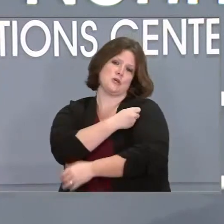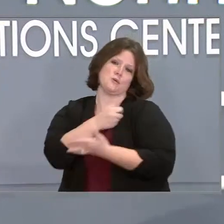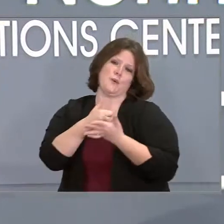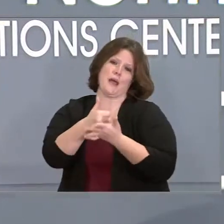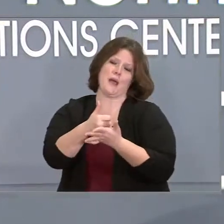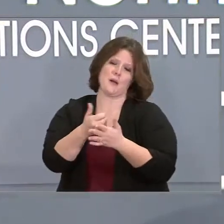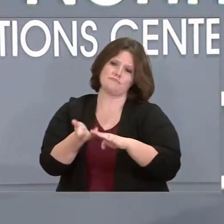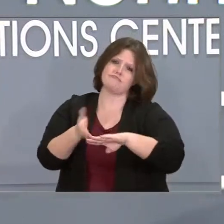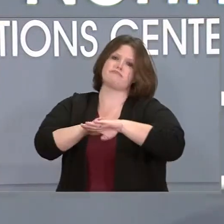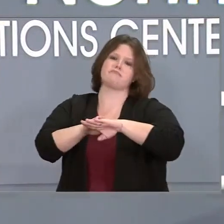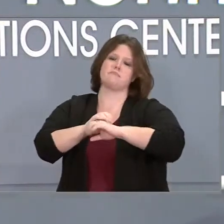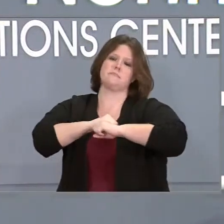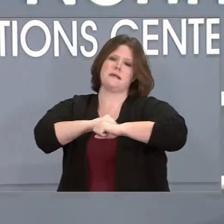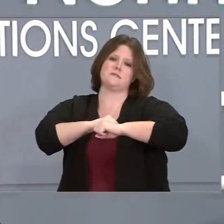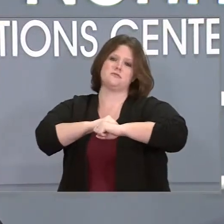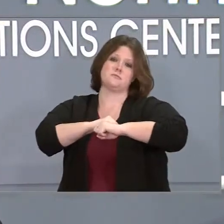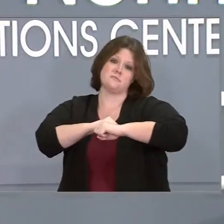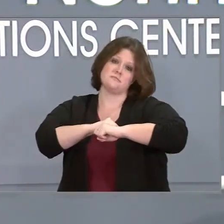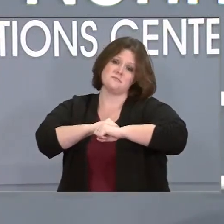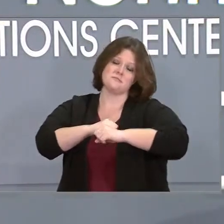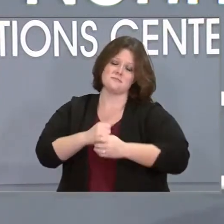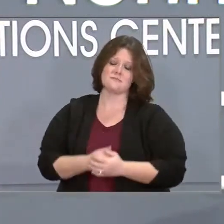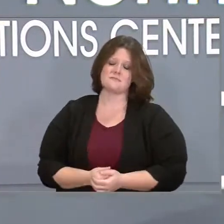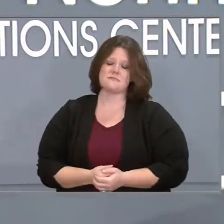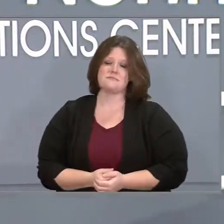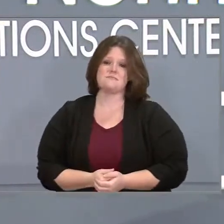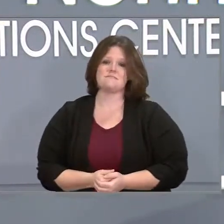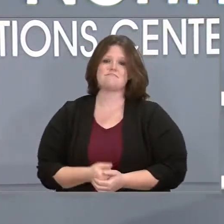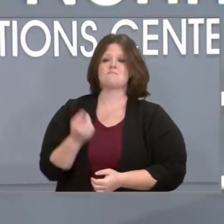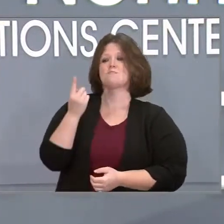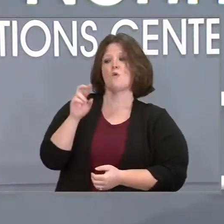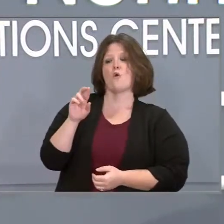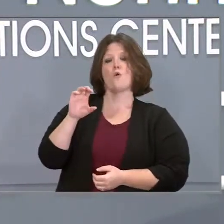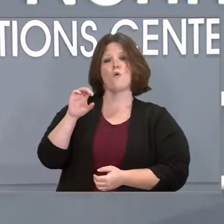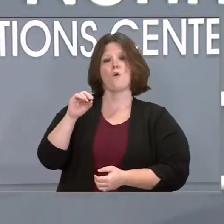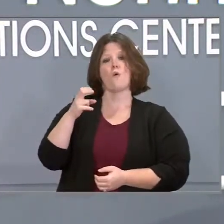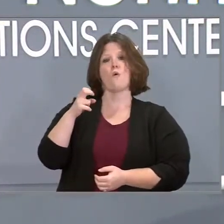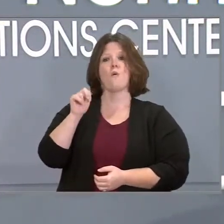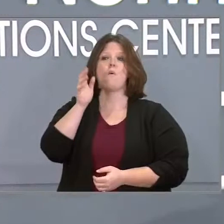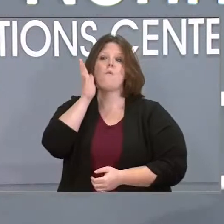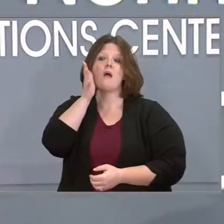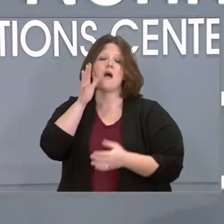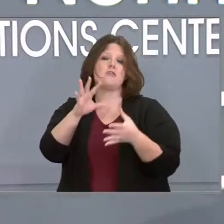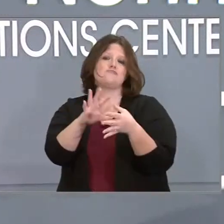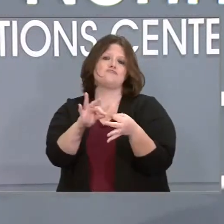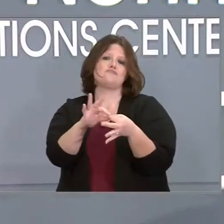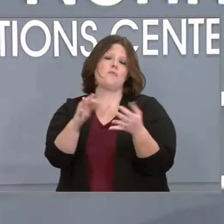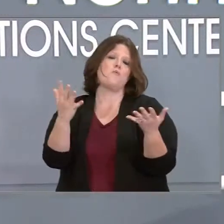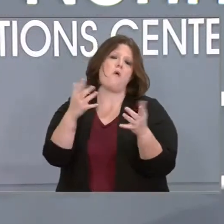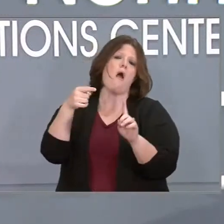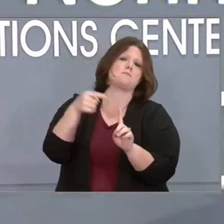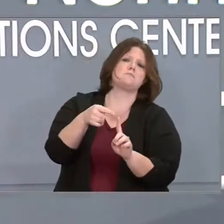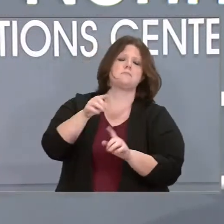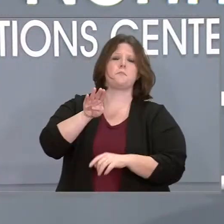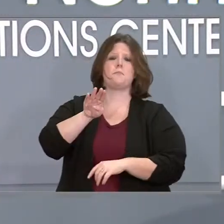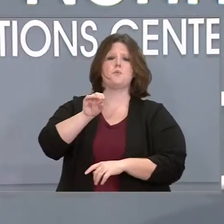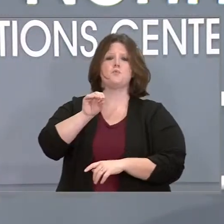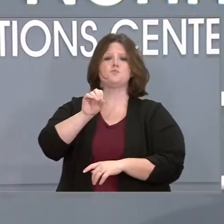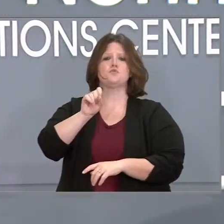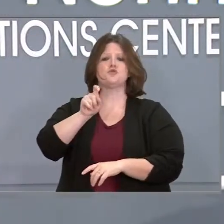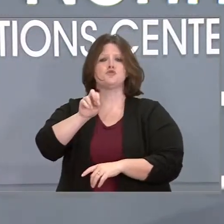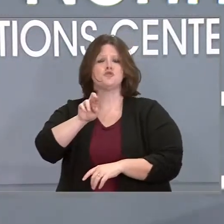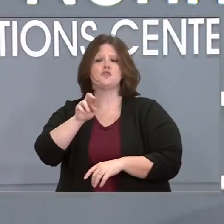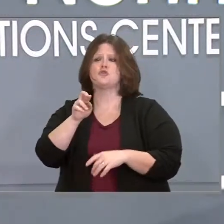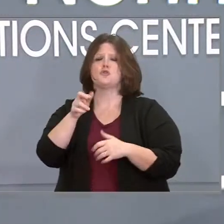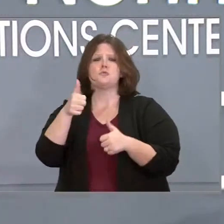protection, which is already good. Dr. Cohen will share more details on what to know about boosters and if it's right for you and